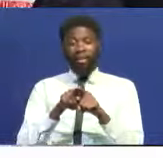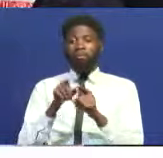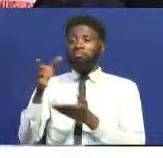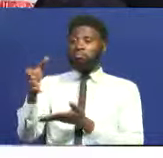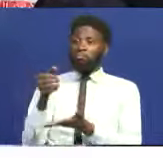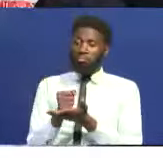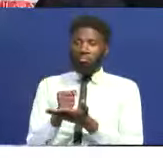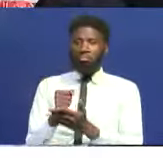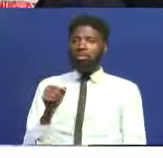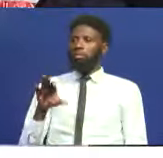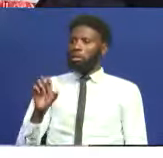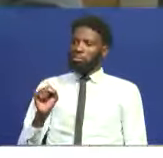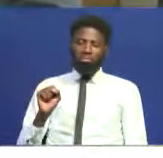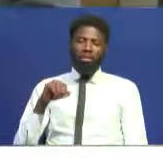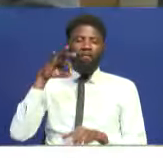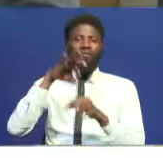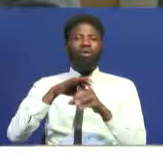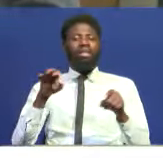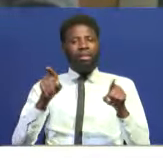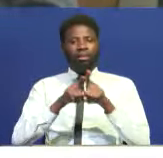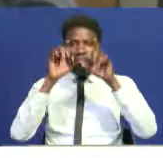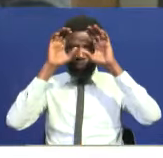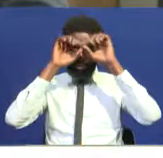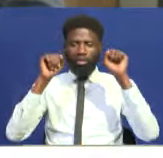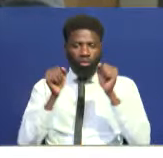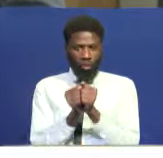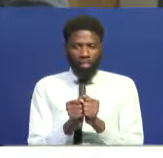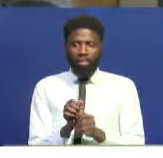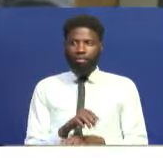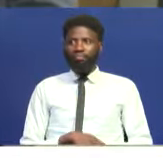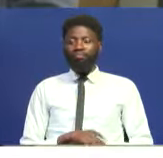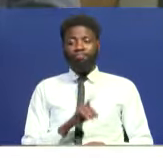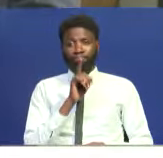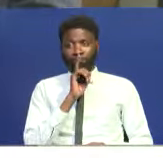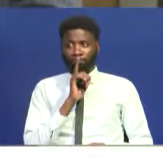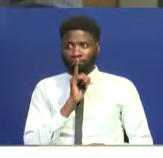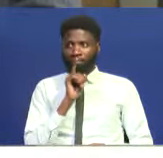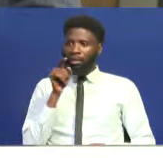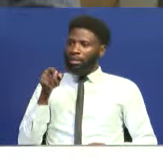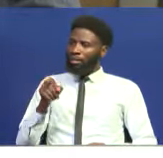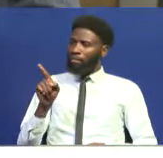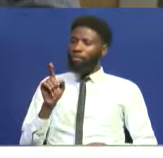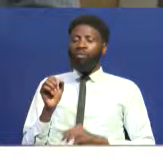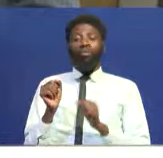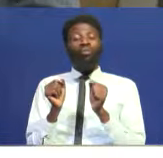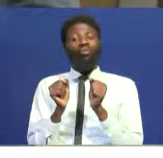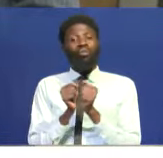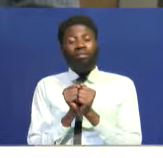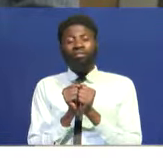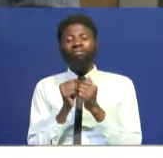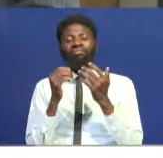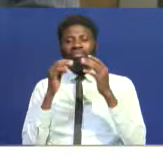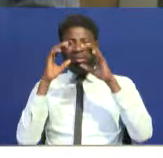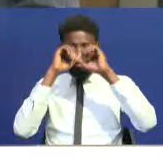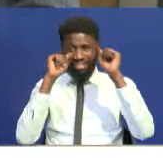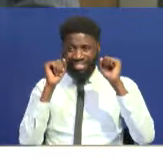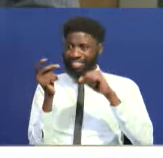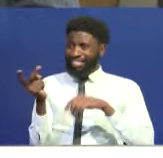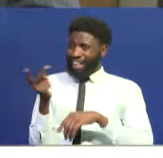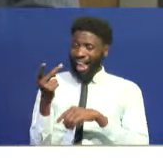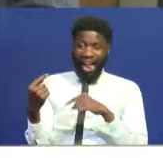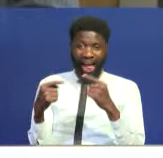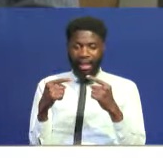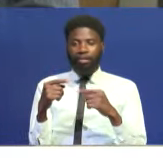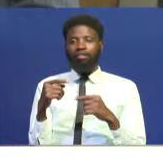the President of the Republic of Kenya. Akipuzulia mbali madai ya kudorora kwa uhusiano kati yao, msemaji wa ikulu Hussein Mohamed alisema